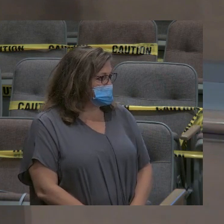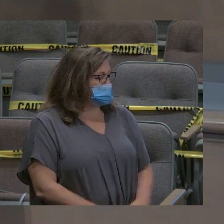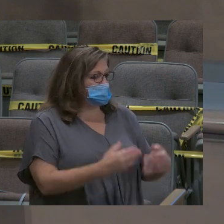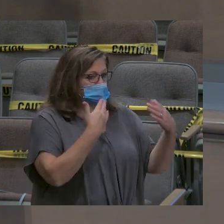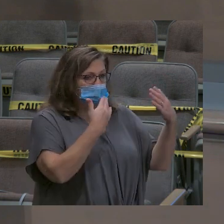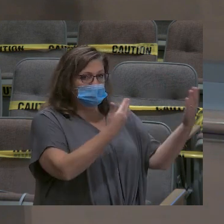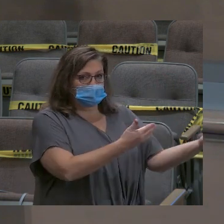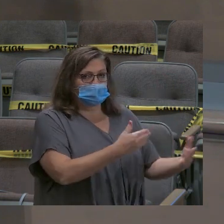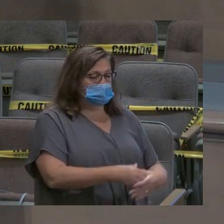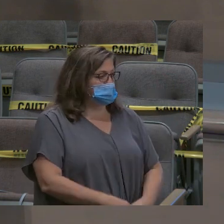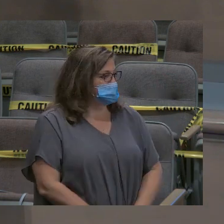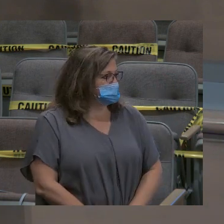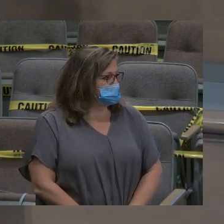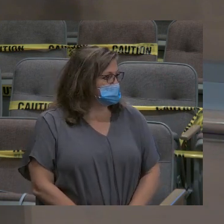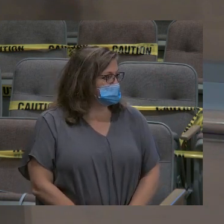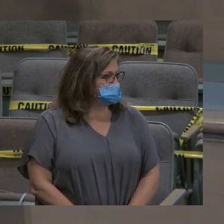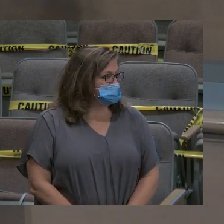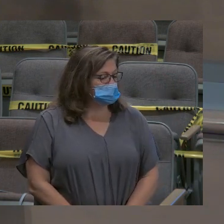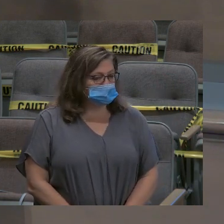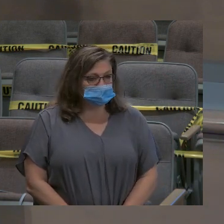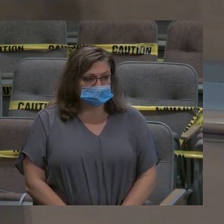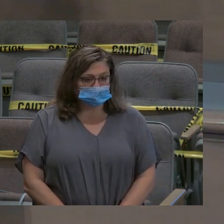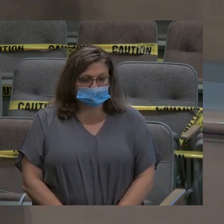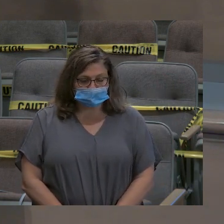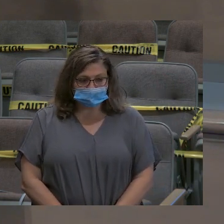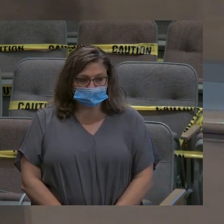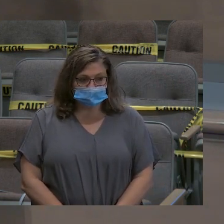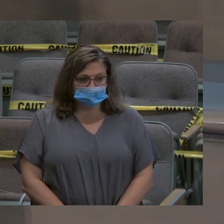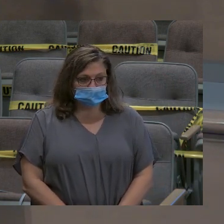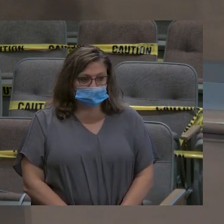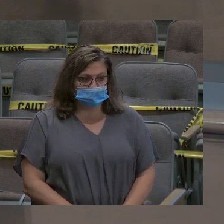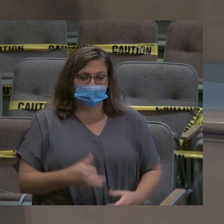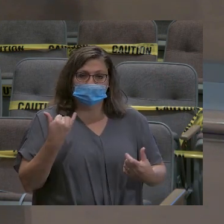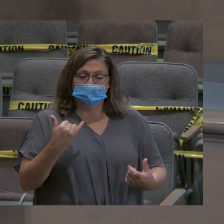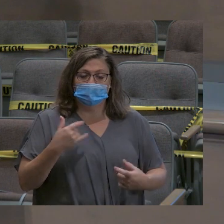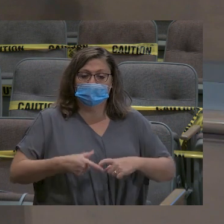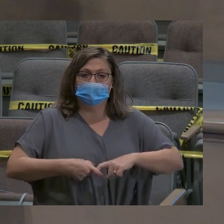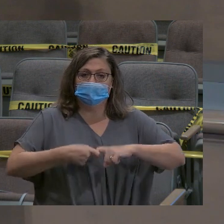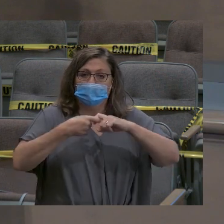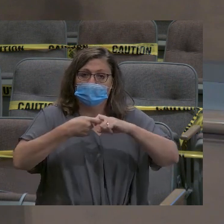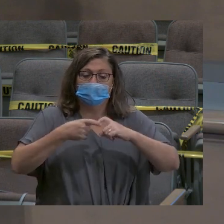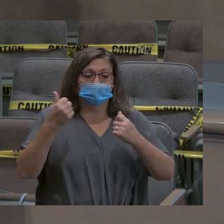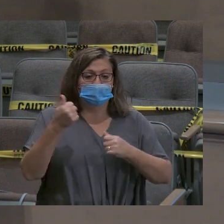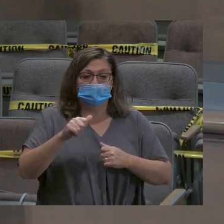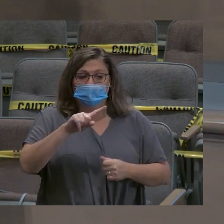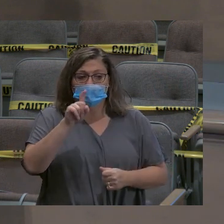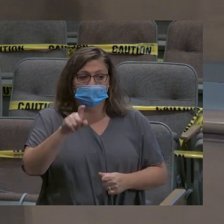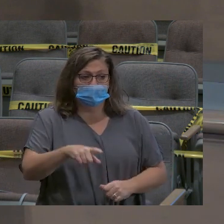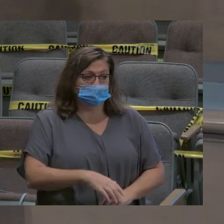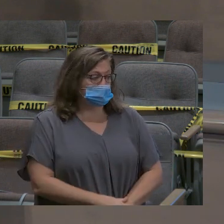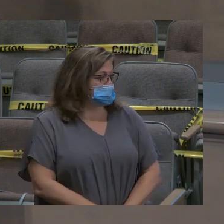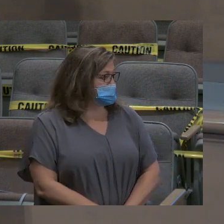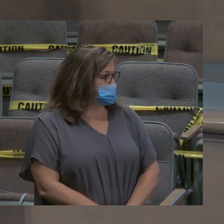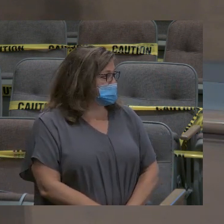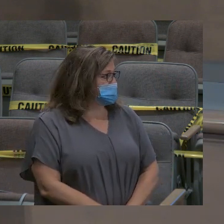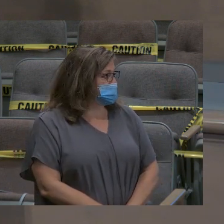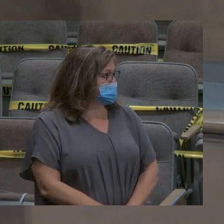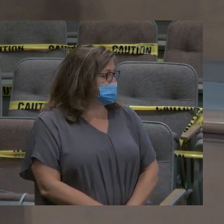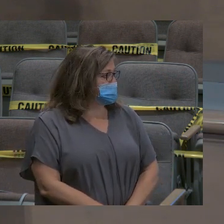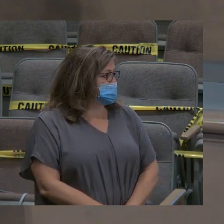Thank you, Coroner Fowler, for your remarks today. We will now pause for questions from the media.